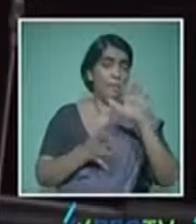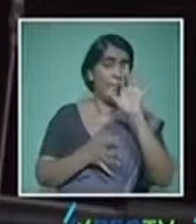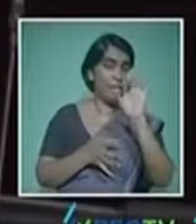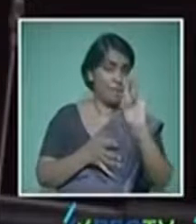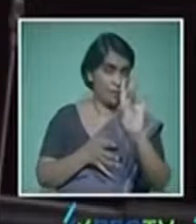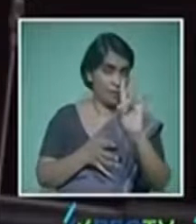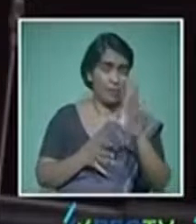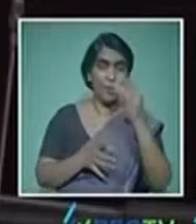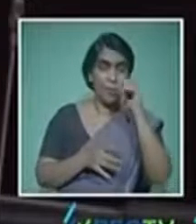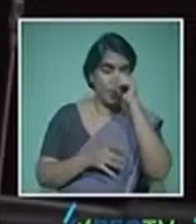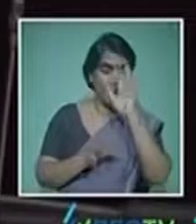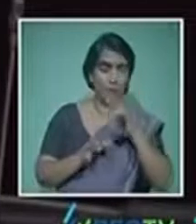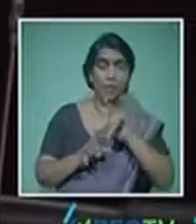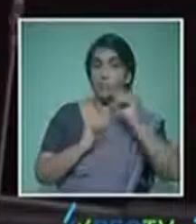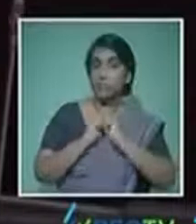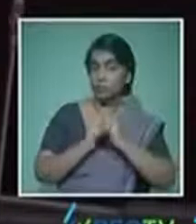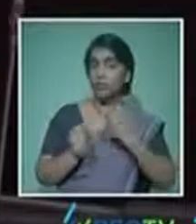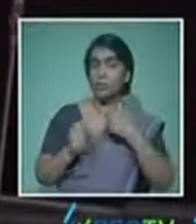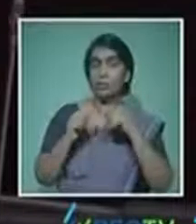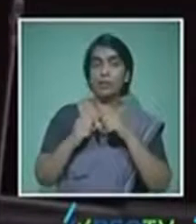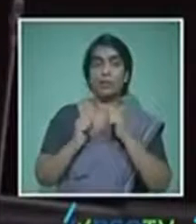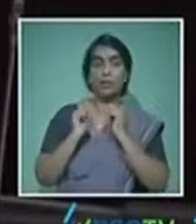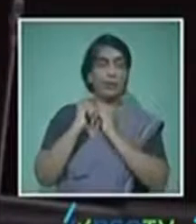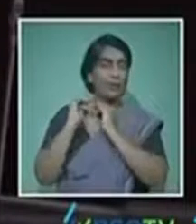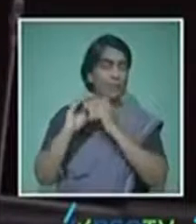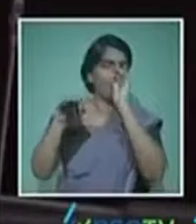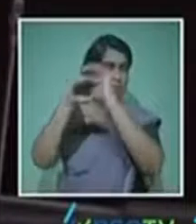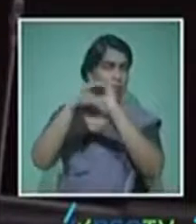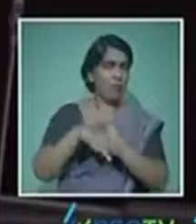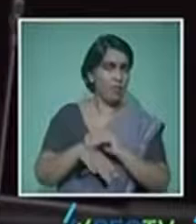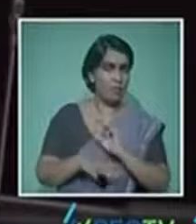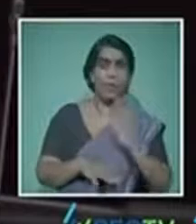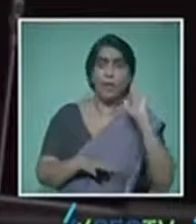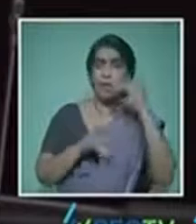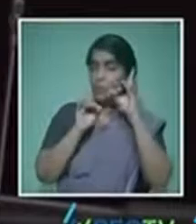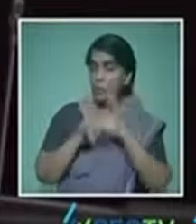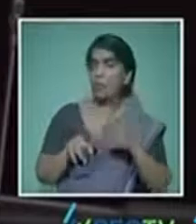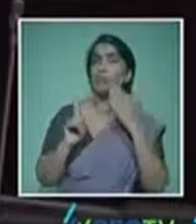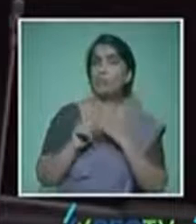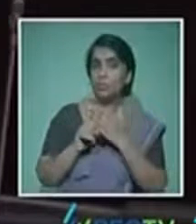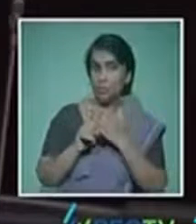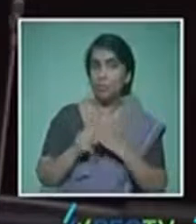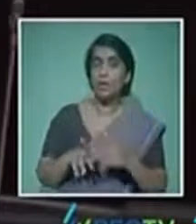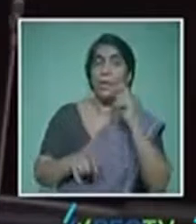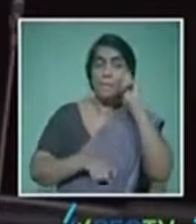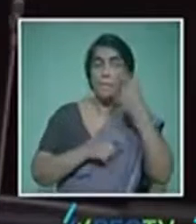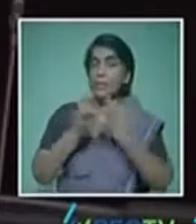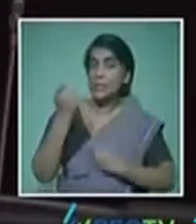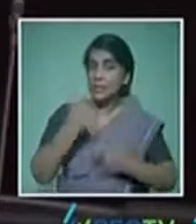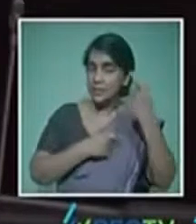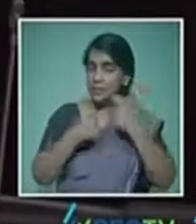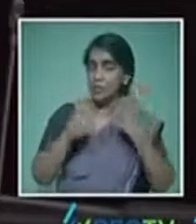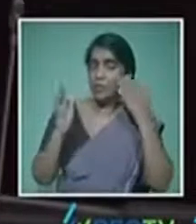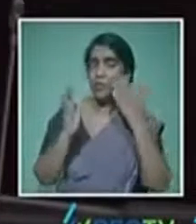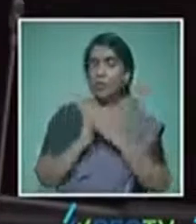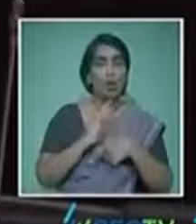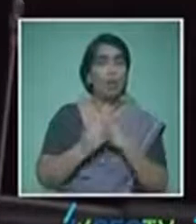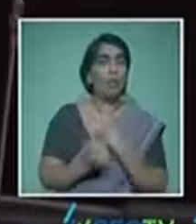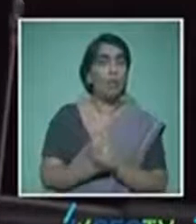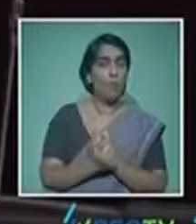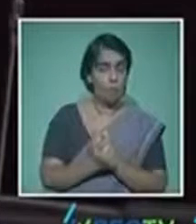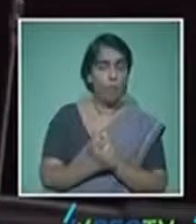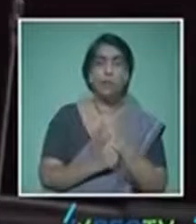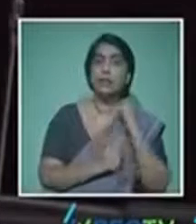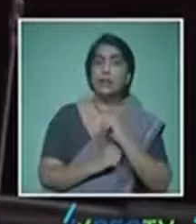personnel. Minister Manu Shananyakara said an individual at the Sri Lanka Embassy in Oman who is accused of committing sexual abuse towards Sri Lankan